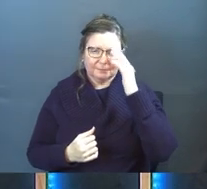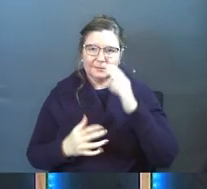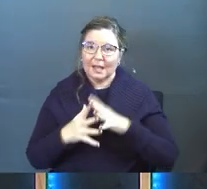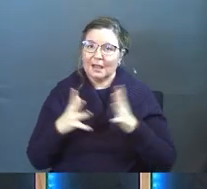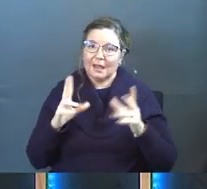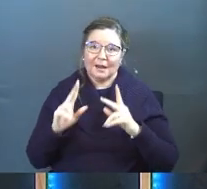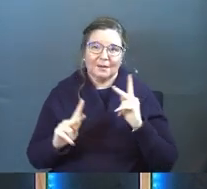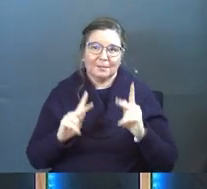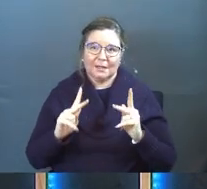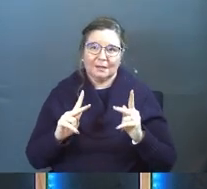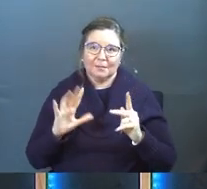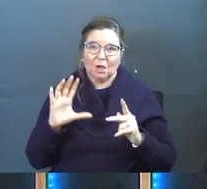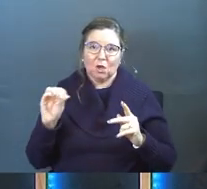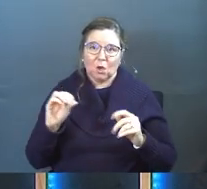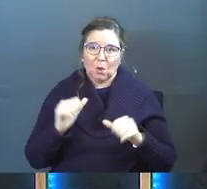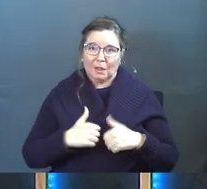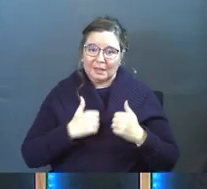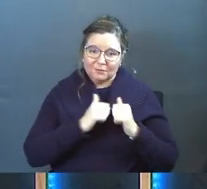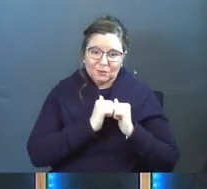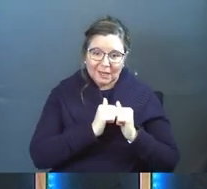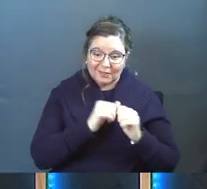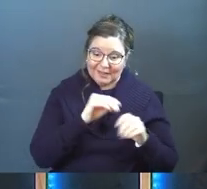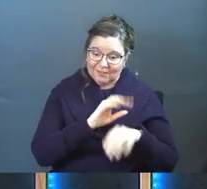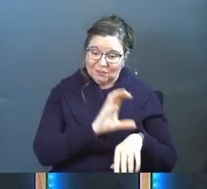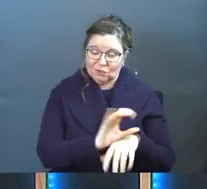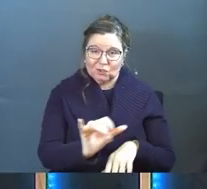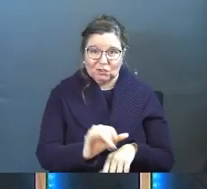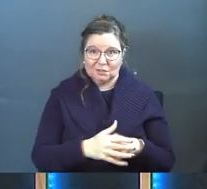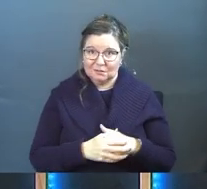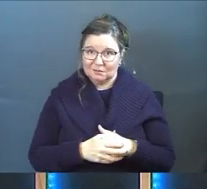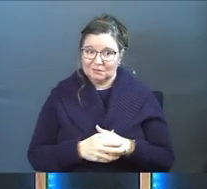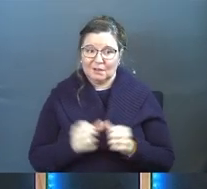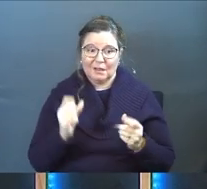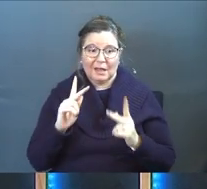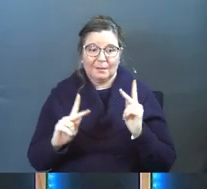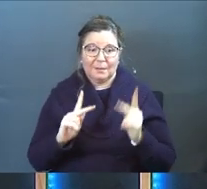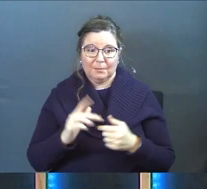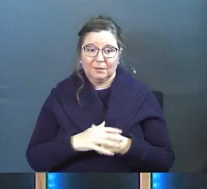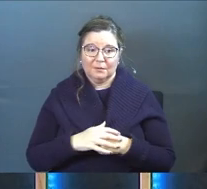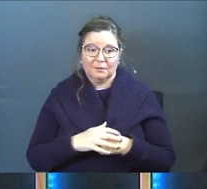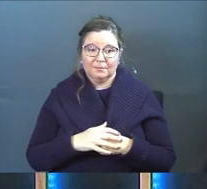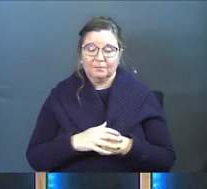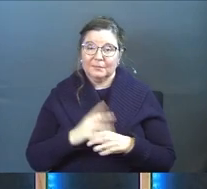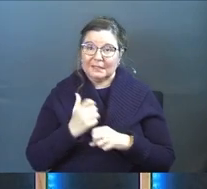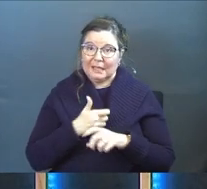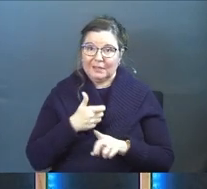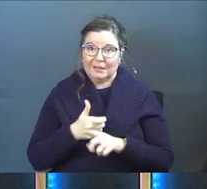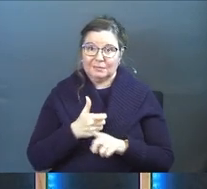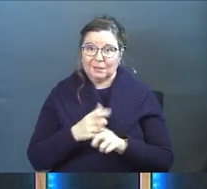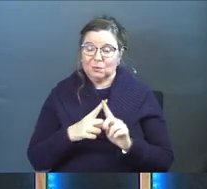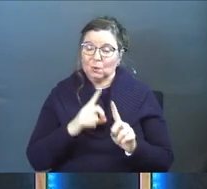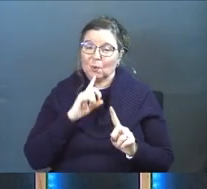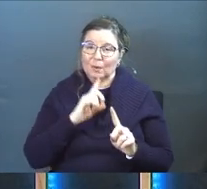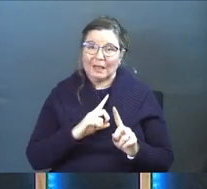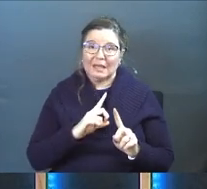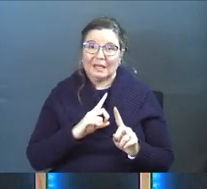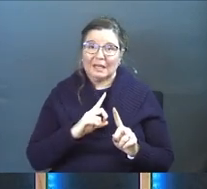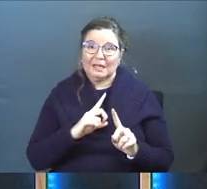A lot of folks cohabitate, even in the church. A lot of folks get themselves to a